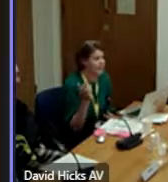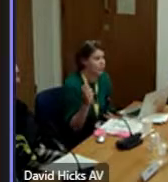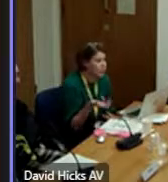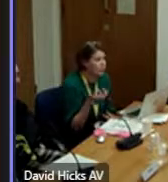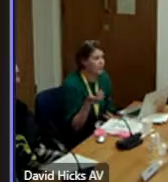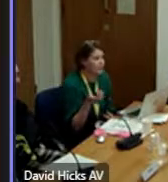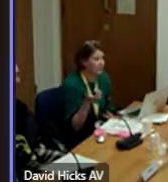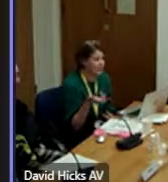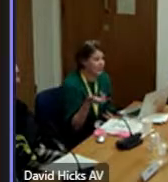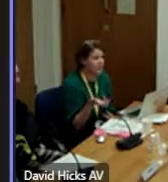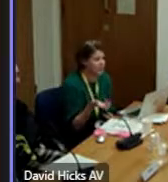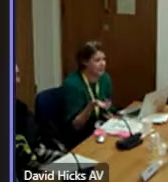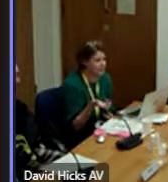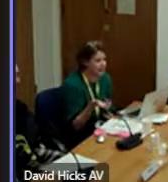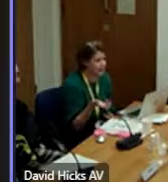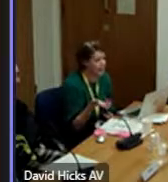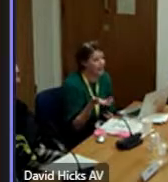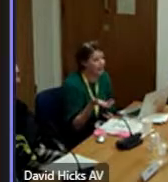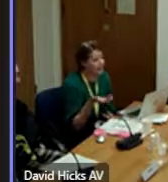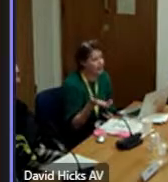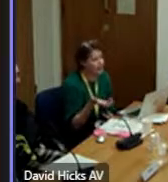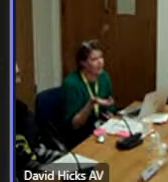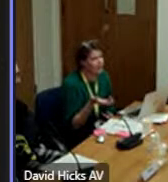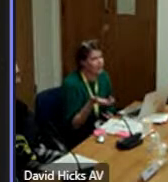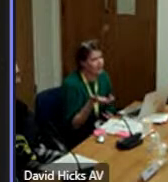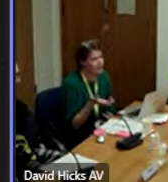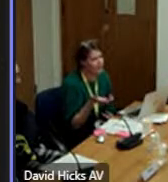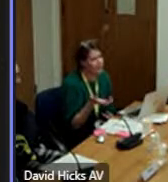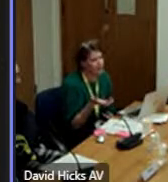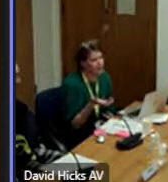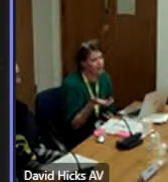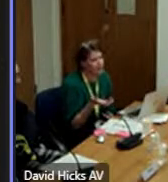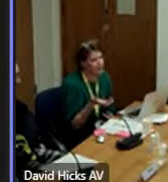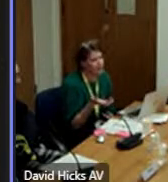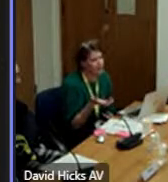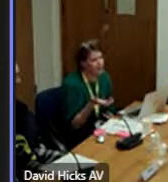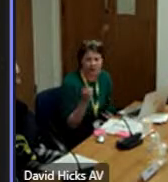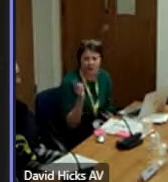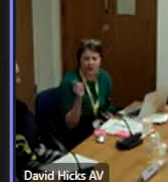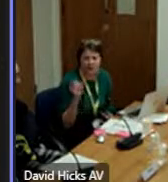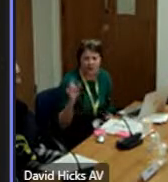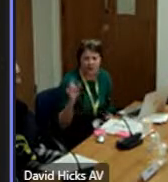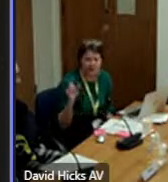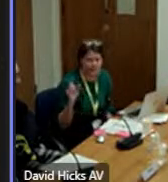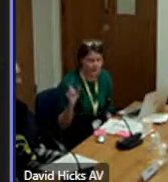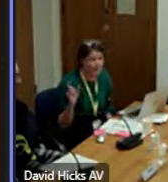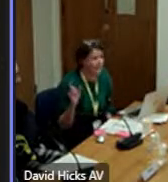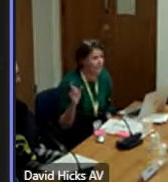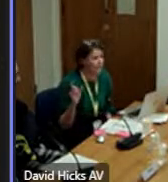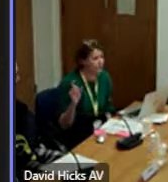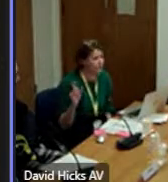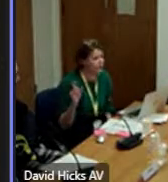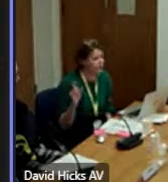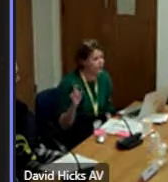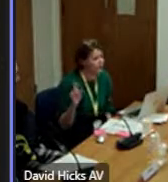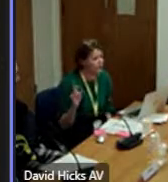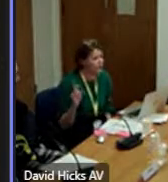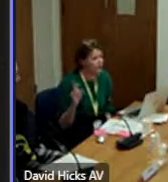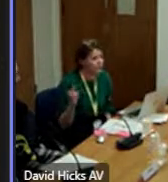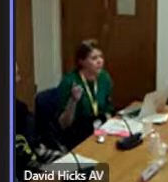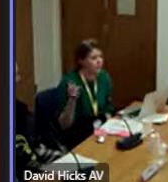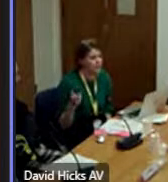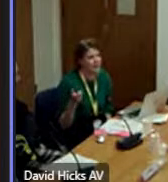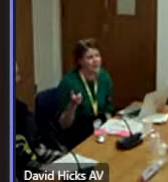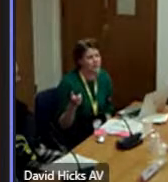it's if we all then do something together, we can achieve something really great. And I think Greg's example, a small personal